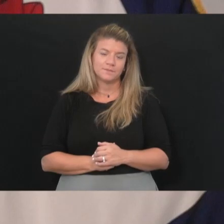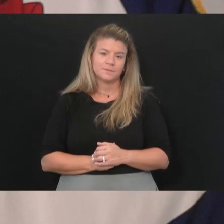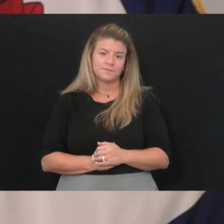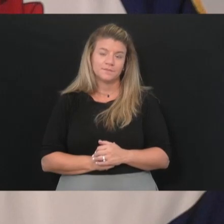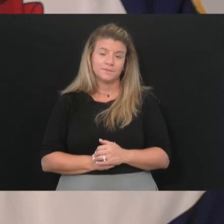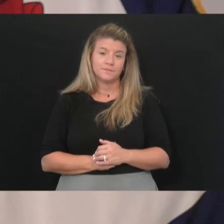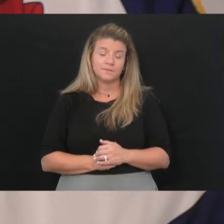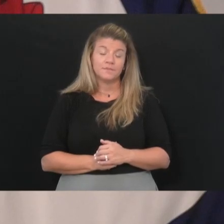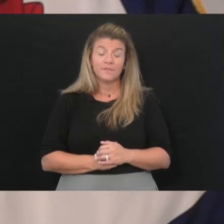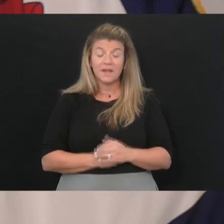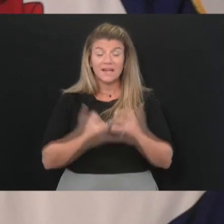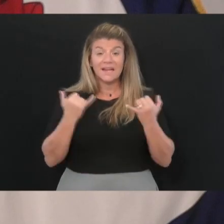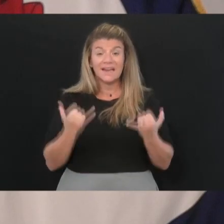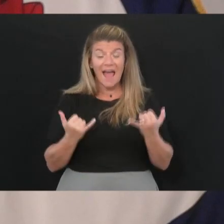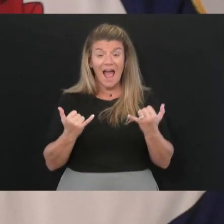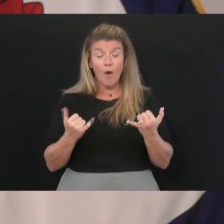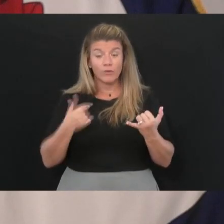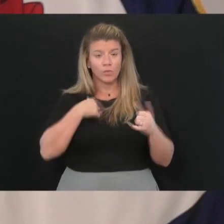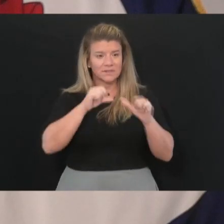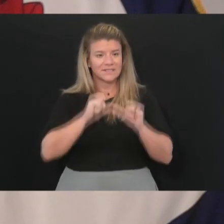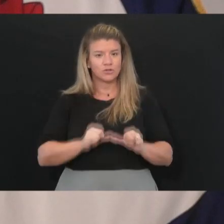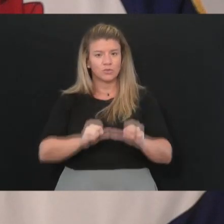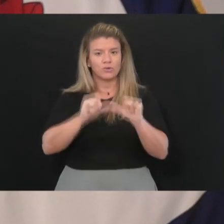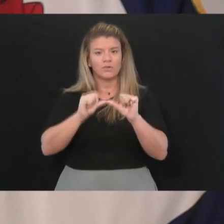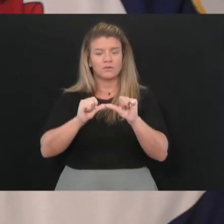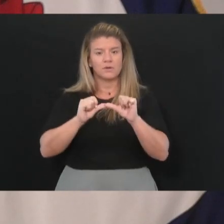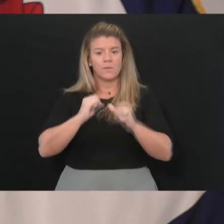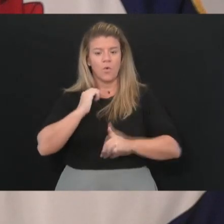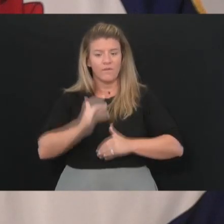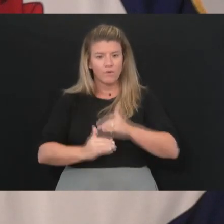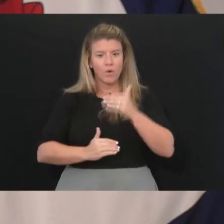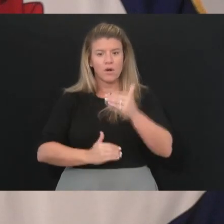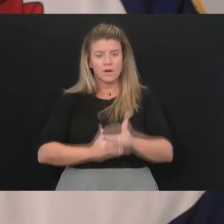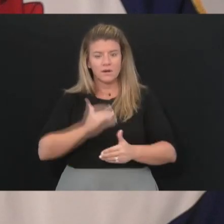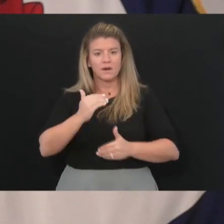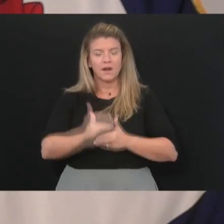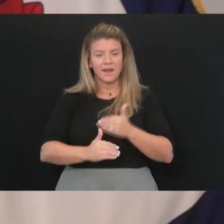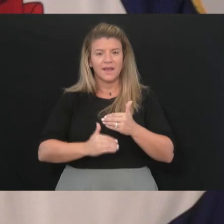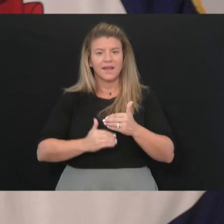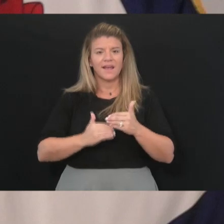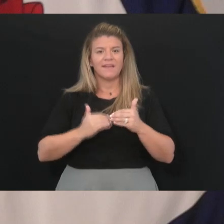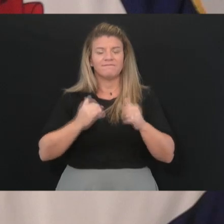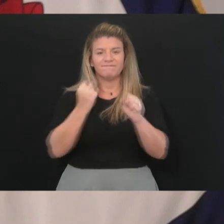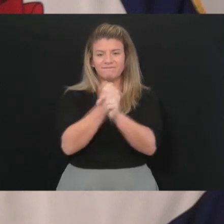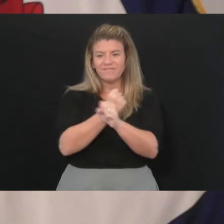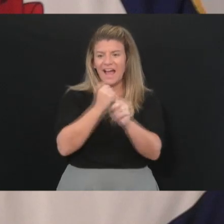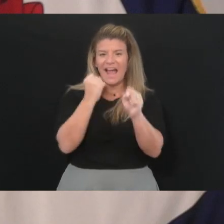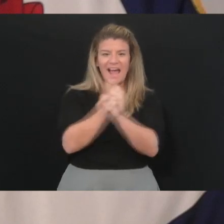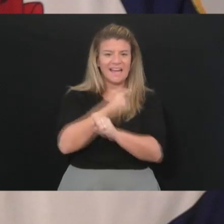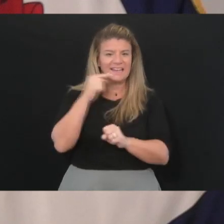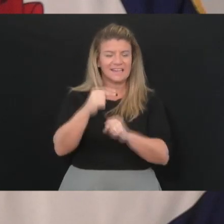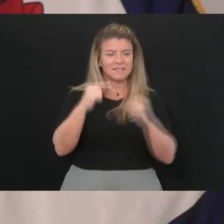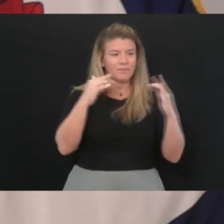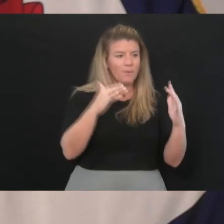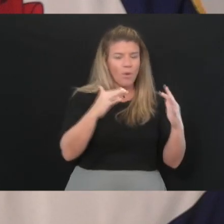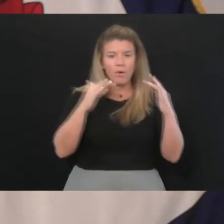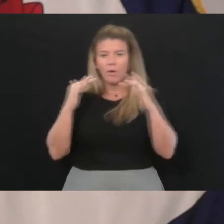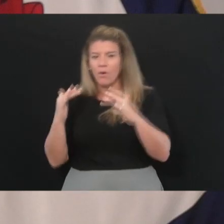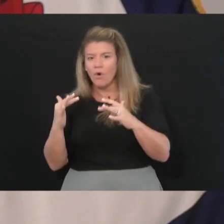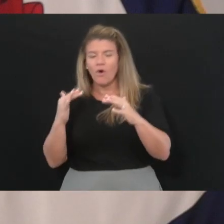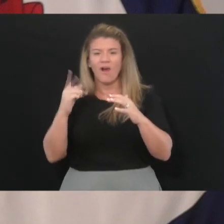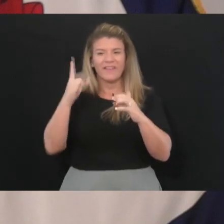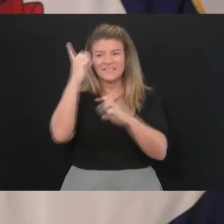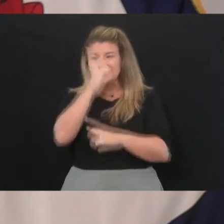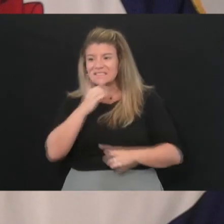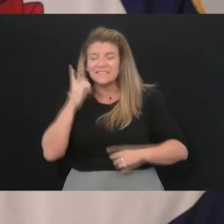as we continue to go forward and battle this battle and battle it together, you know, we have got